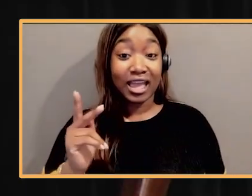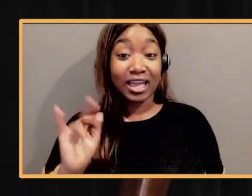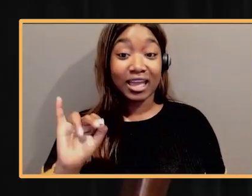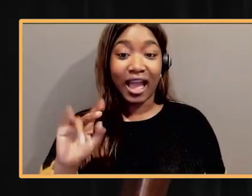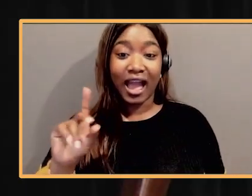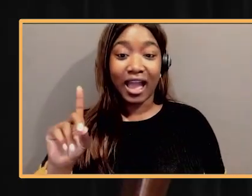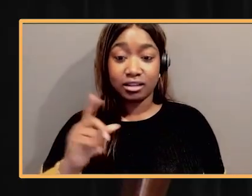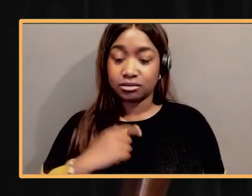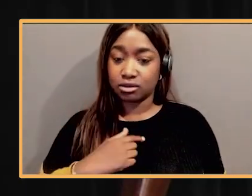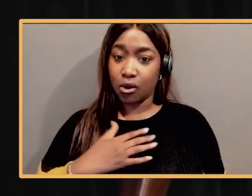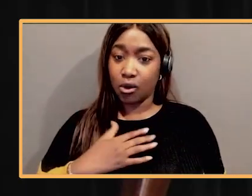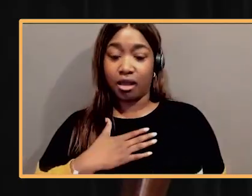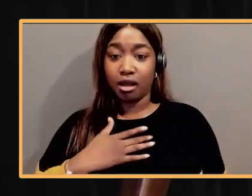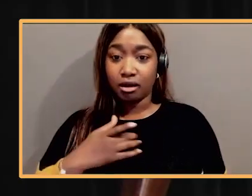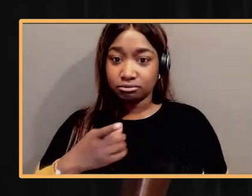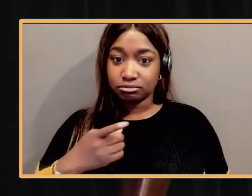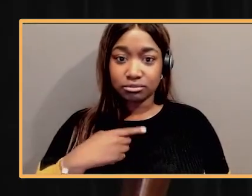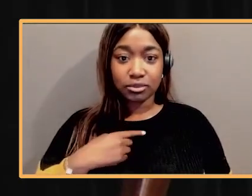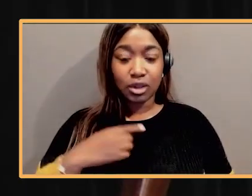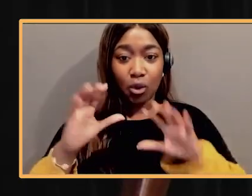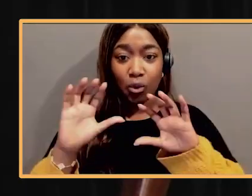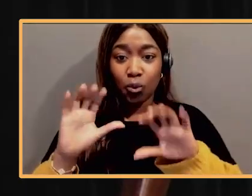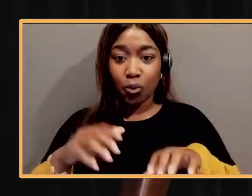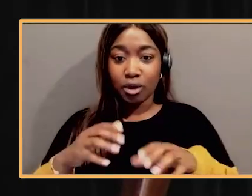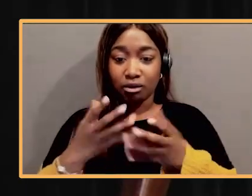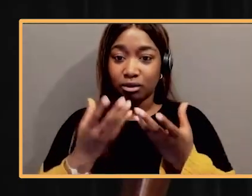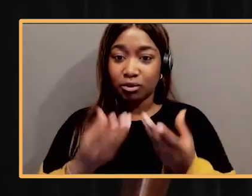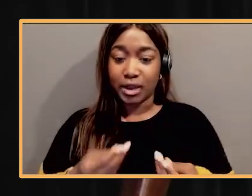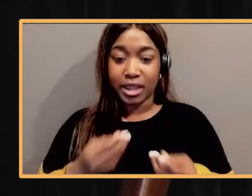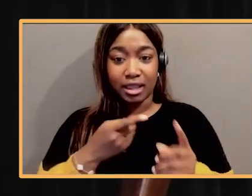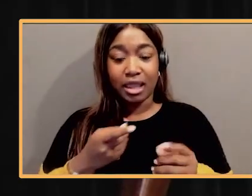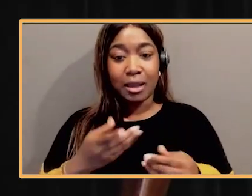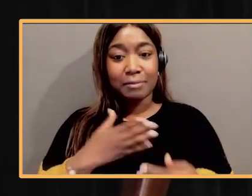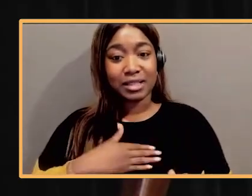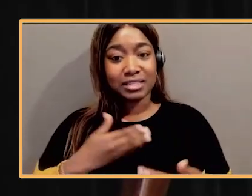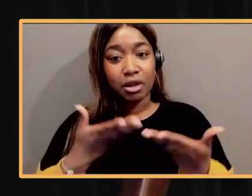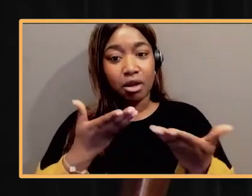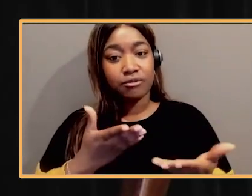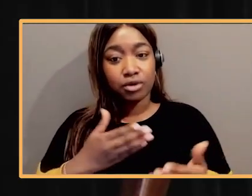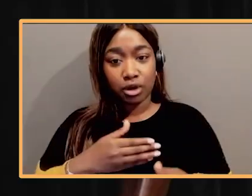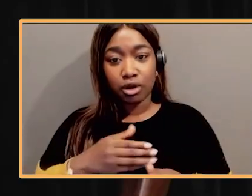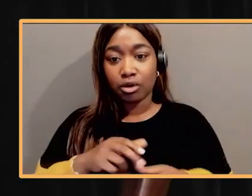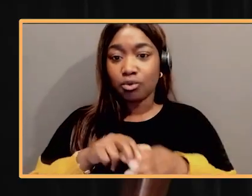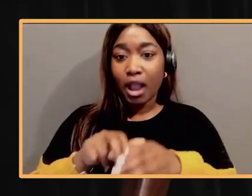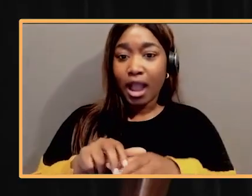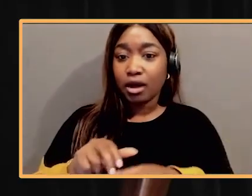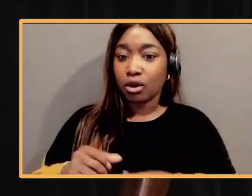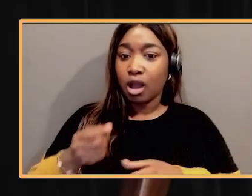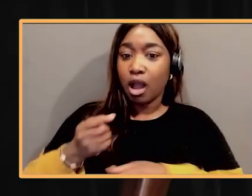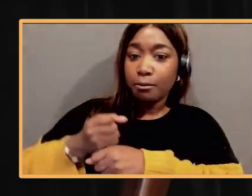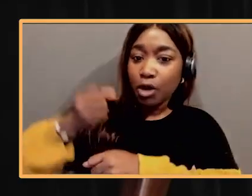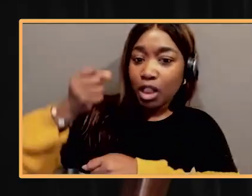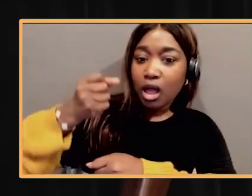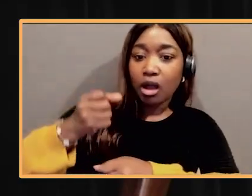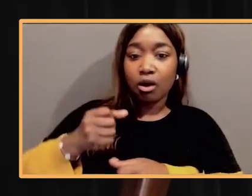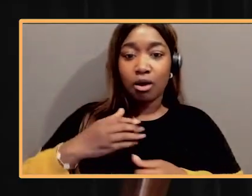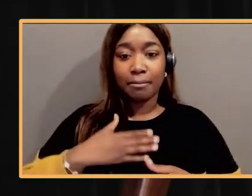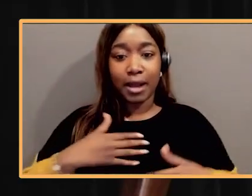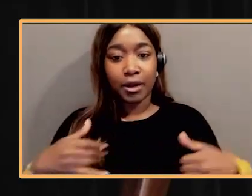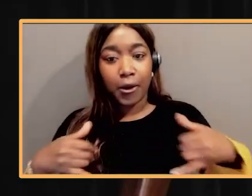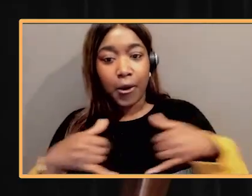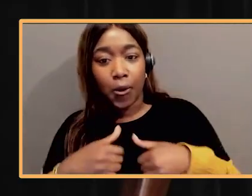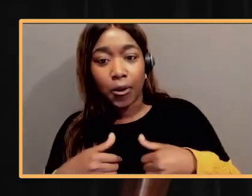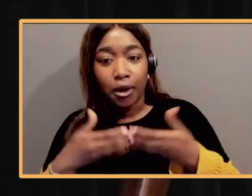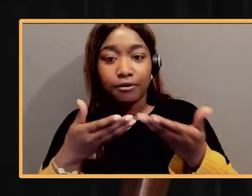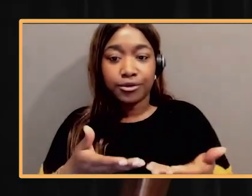goodness, you're getting wet in the rain. Please may I offer you a ride? Please may I offer you my umbrella? Please may I offer you my coat? Yes.